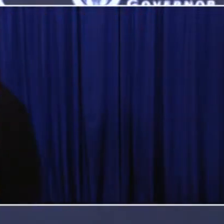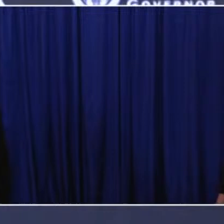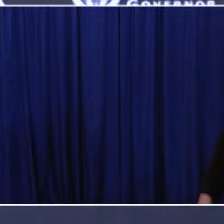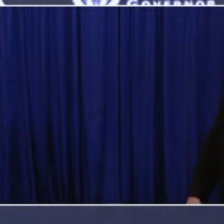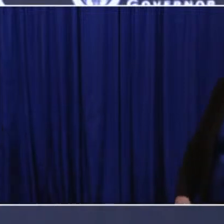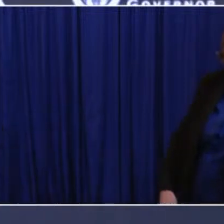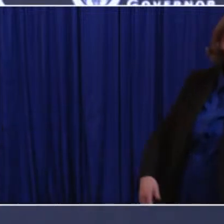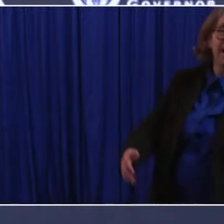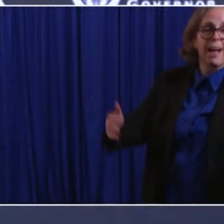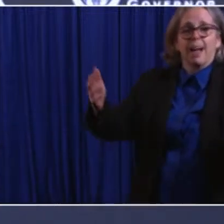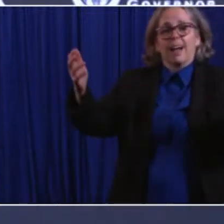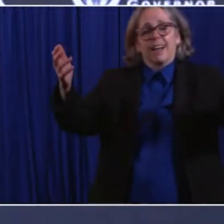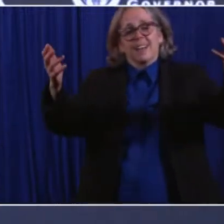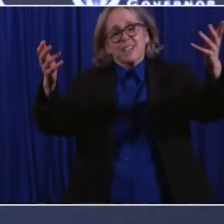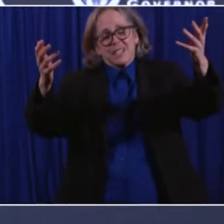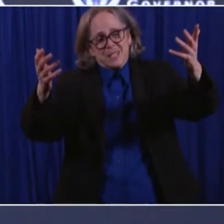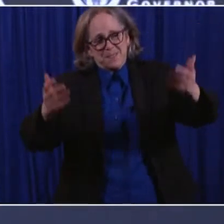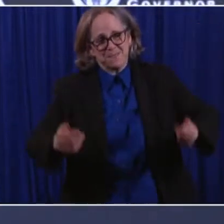But